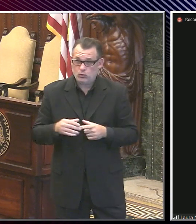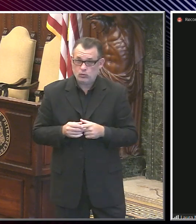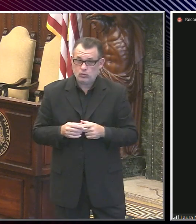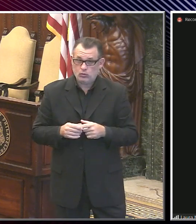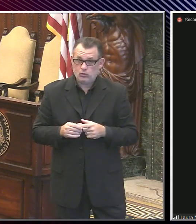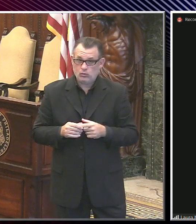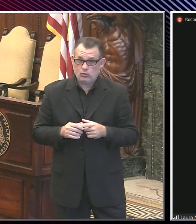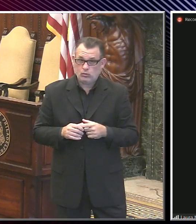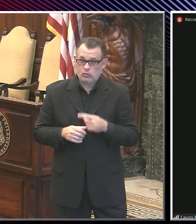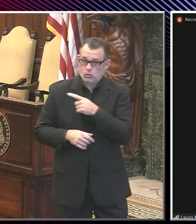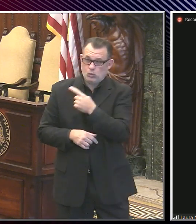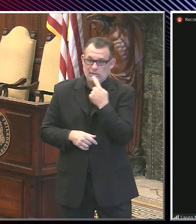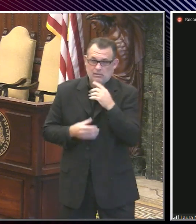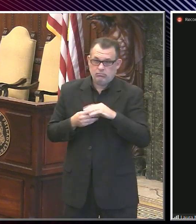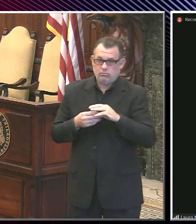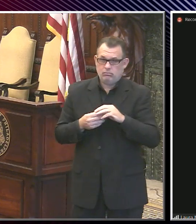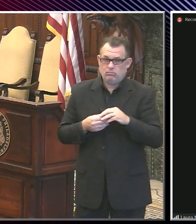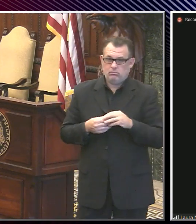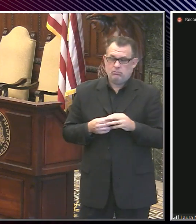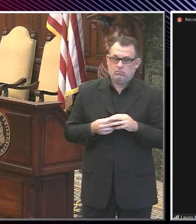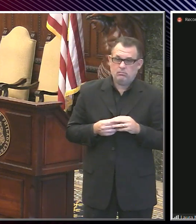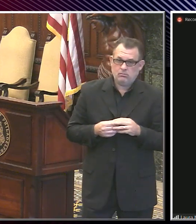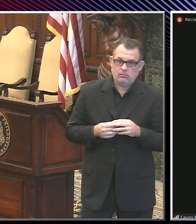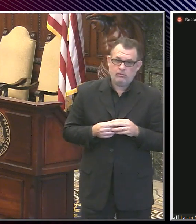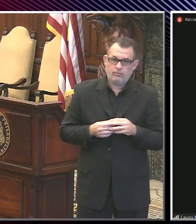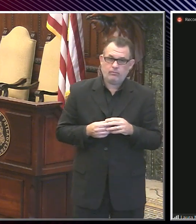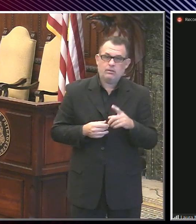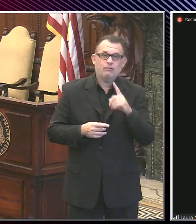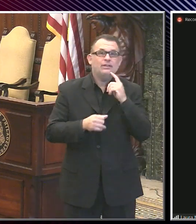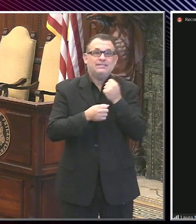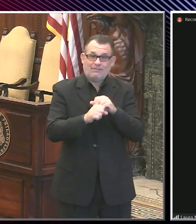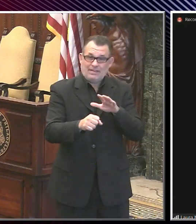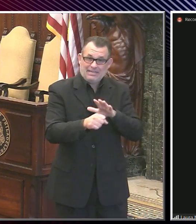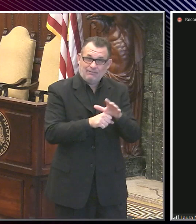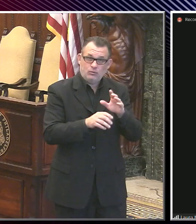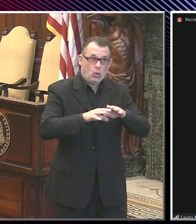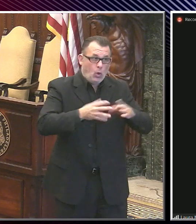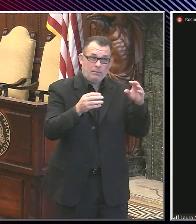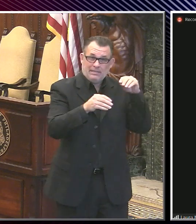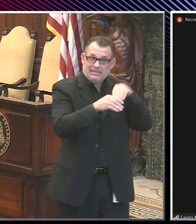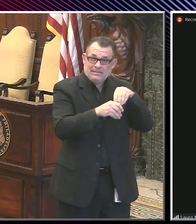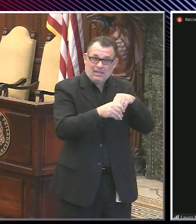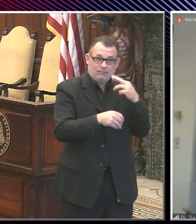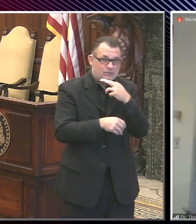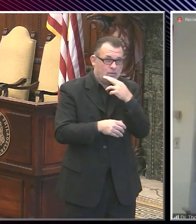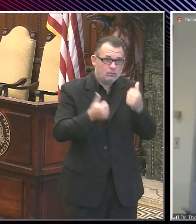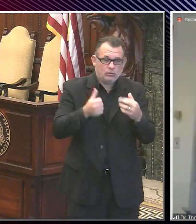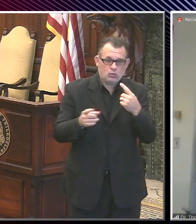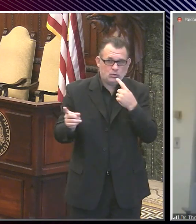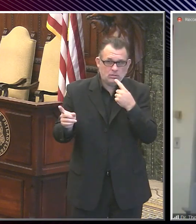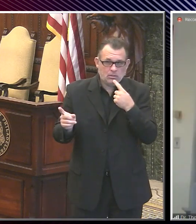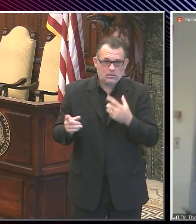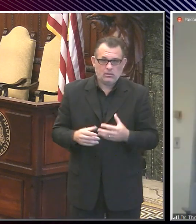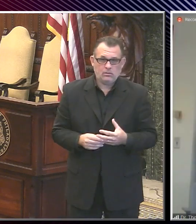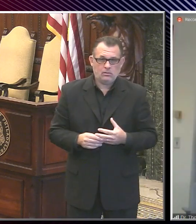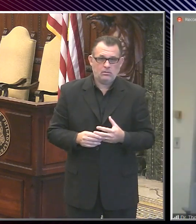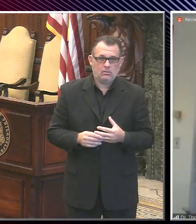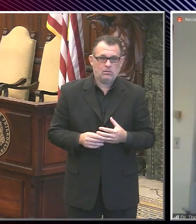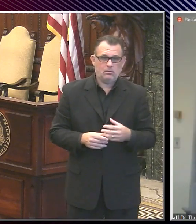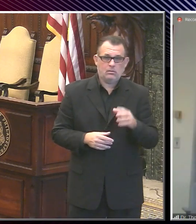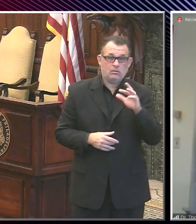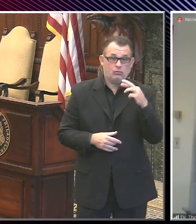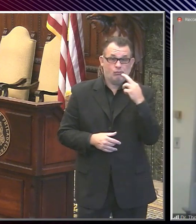say that it really is safe enough for restaurants to be opening and people to be going to them? I completely understand